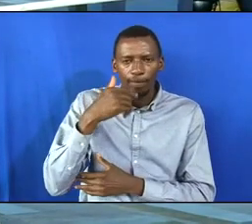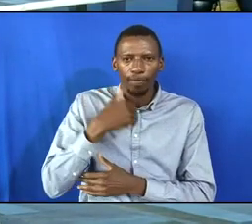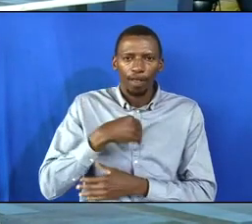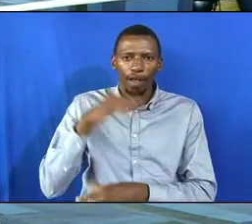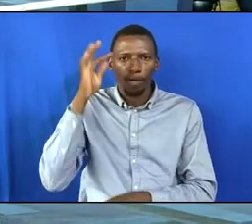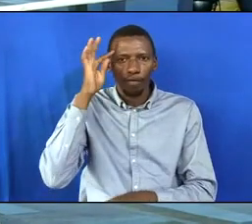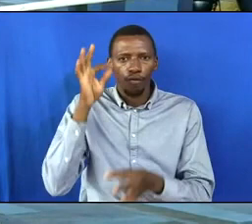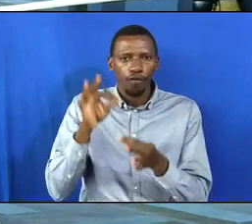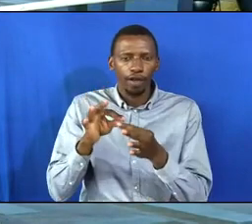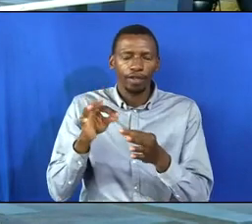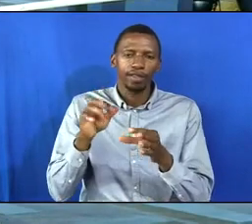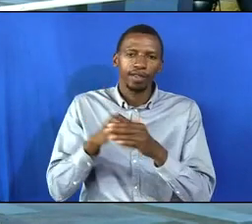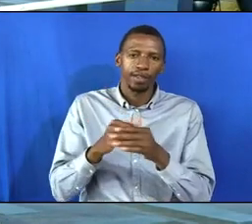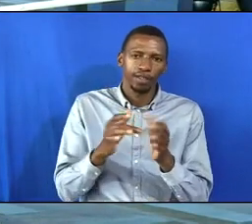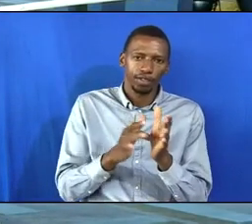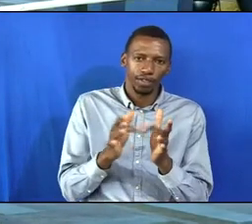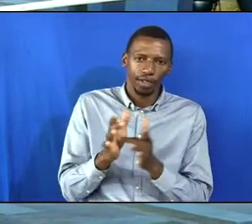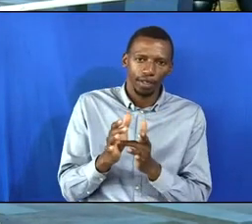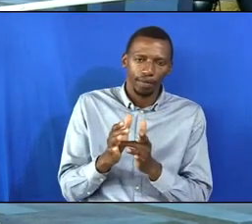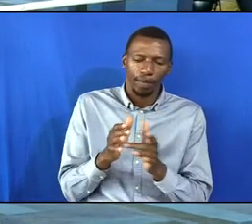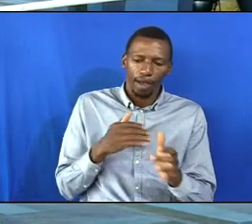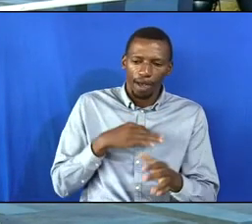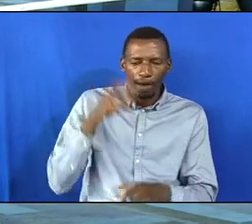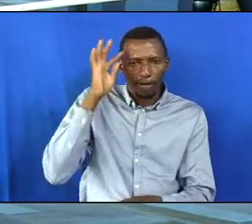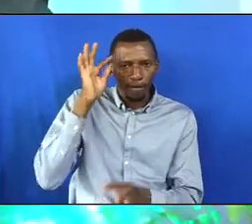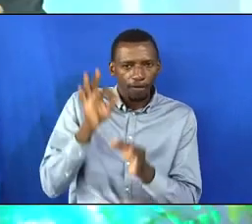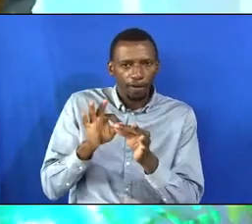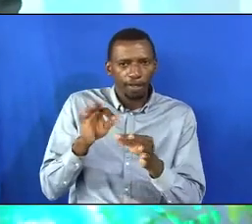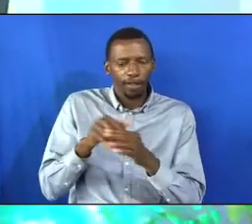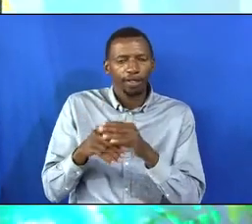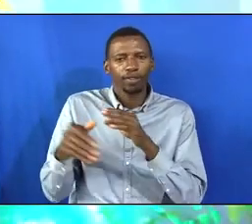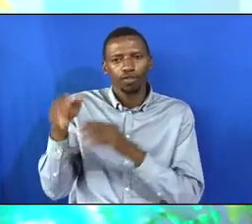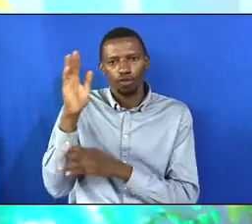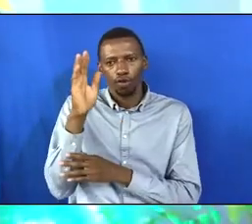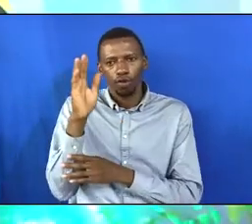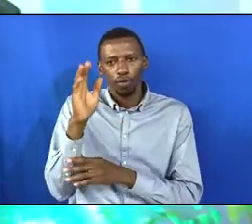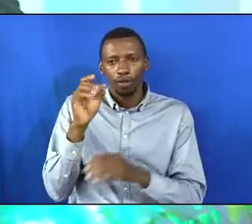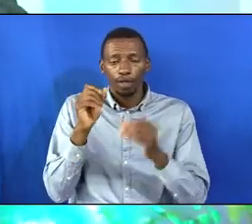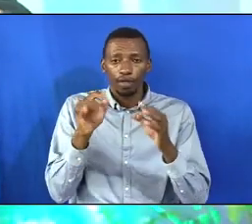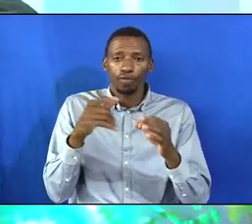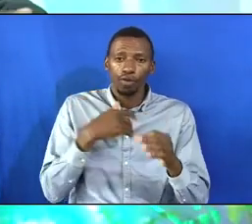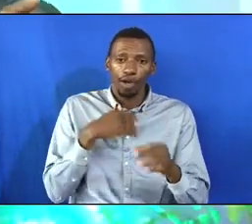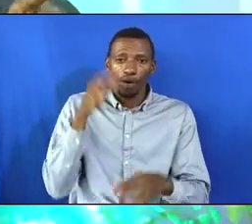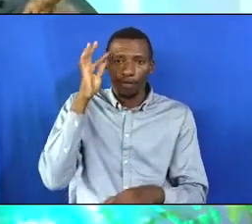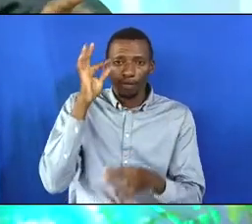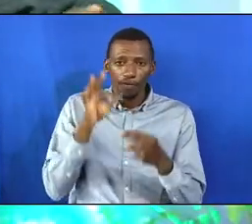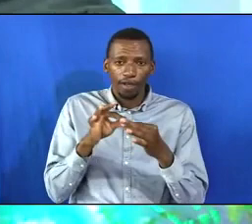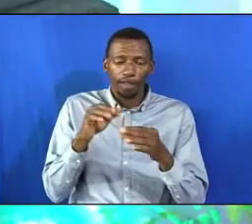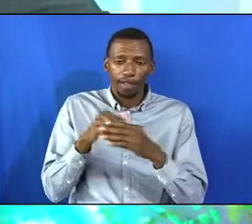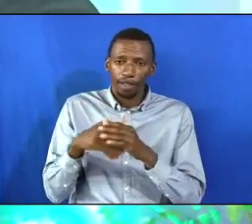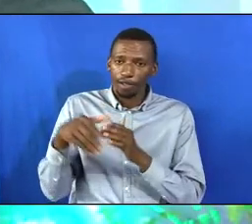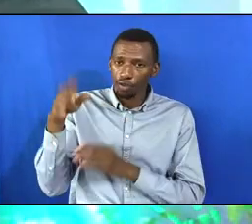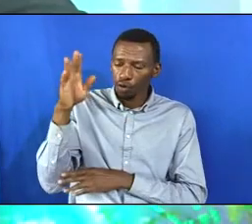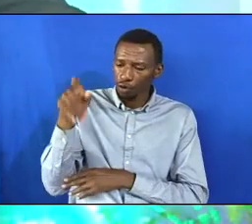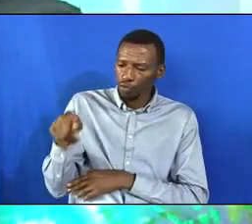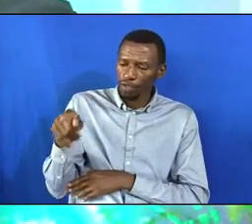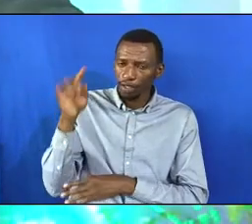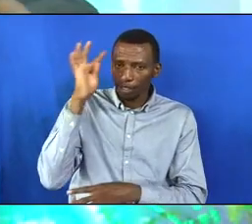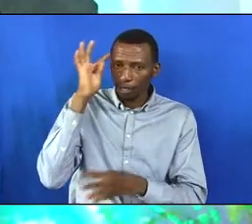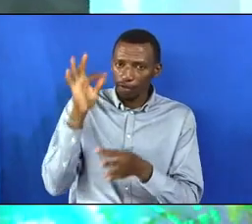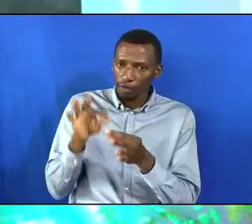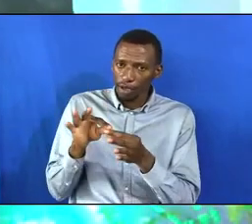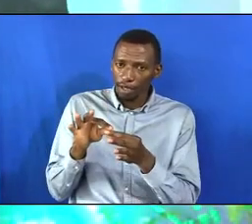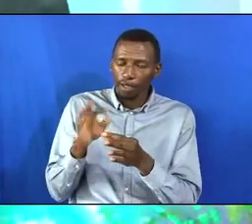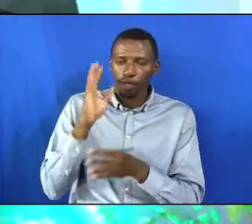God. If you exercise faith in Jesus, you exercise faith in God, that faith now will enable you